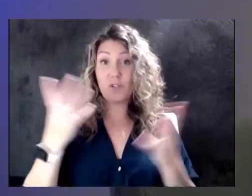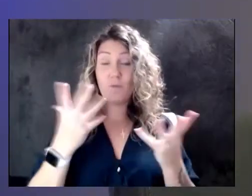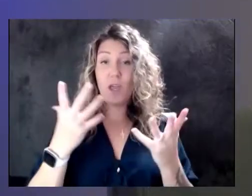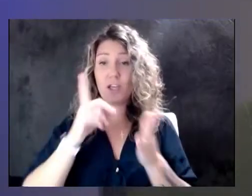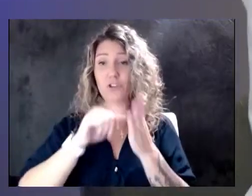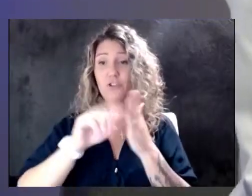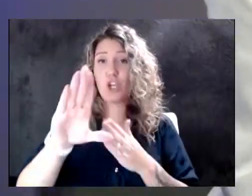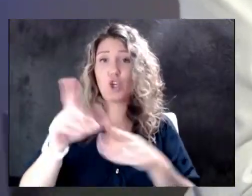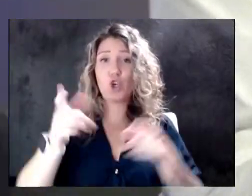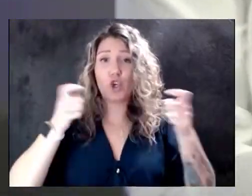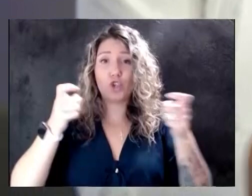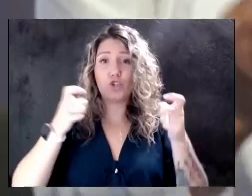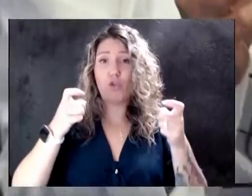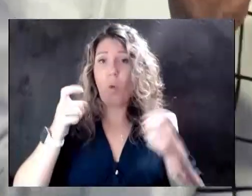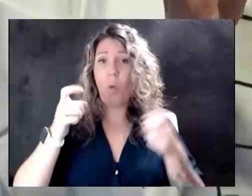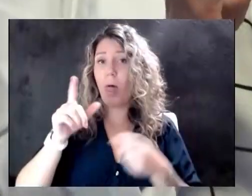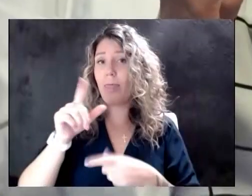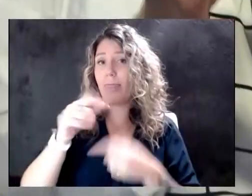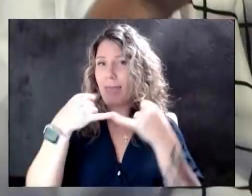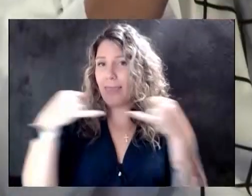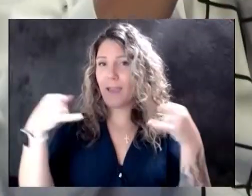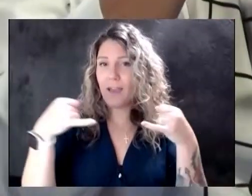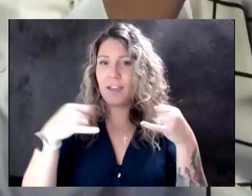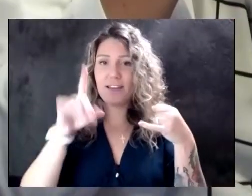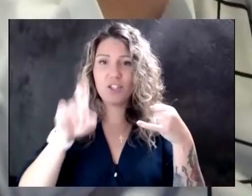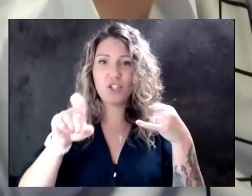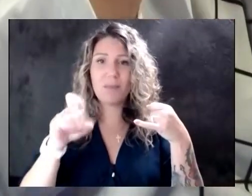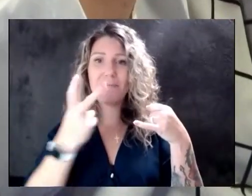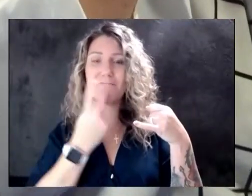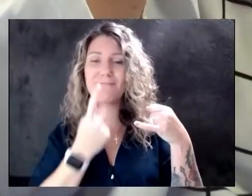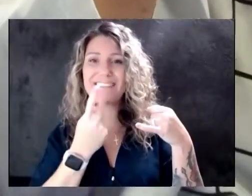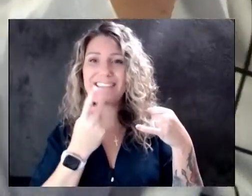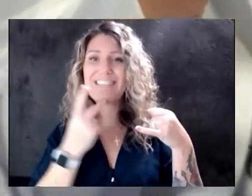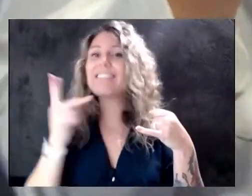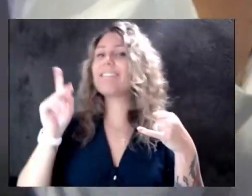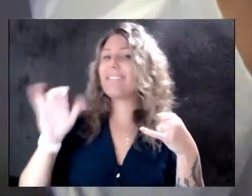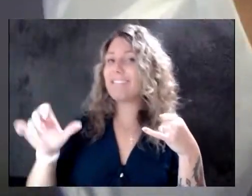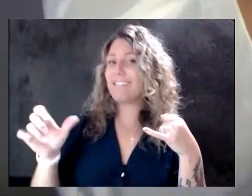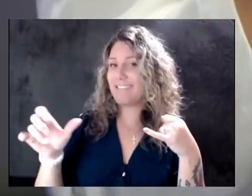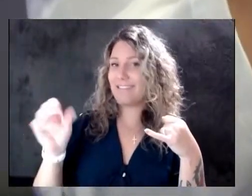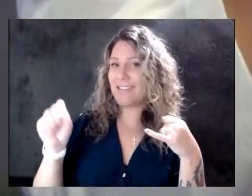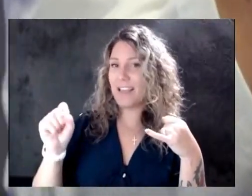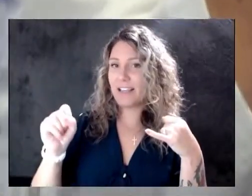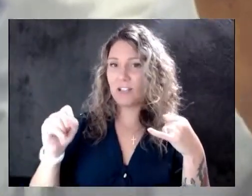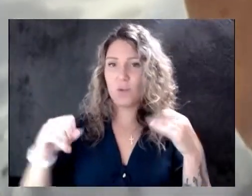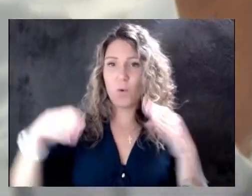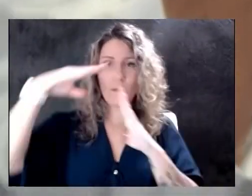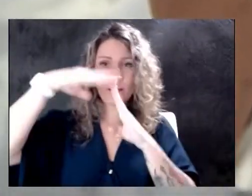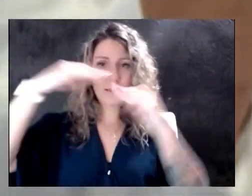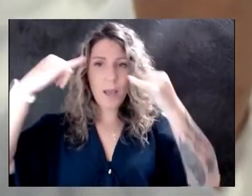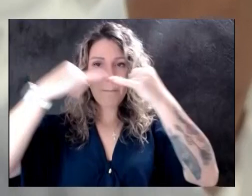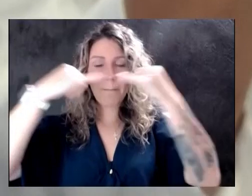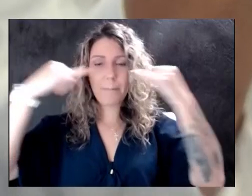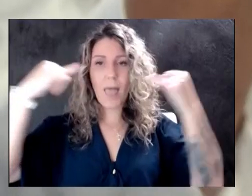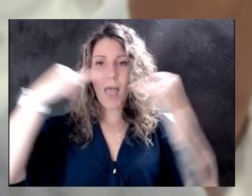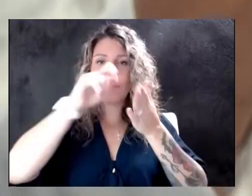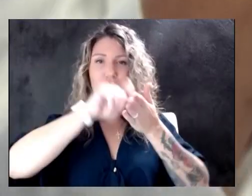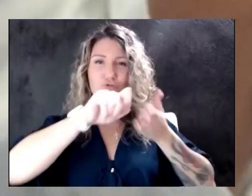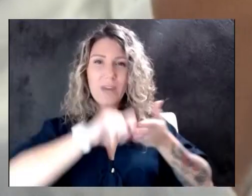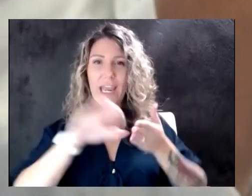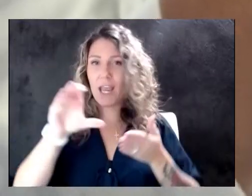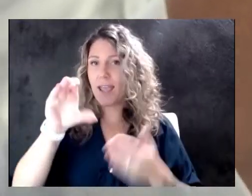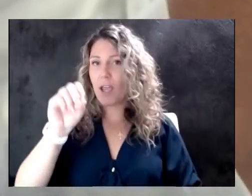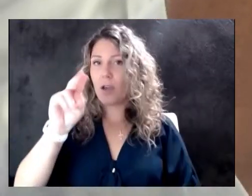line. Okay. So your control line should be pink. Got it? So that's this top line. They've written control. Some of the older tests